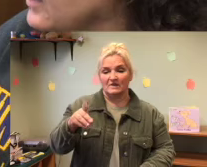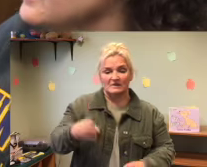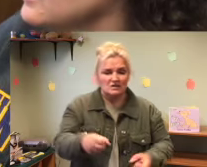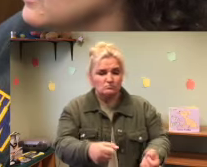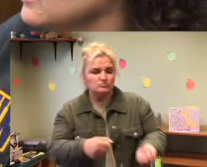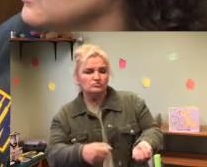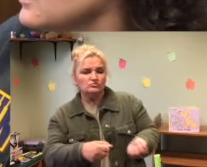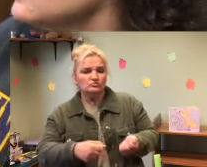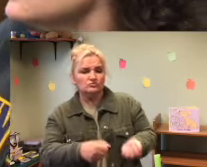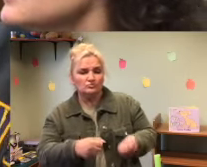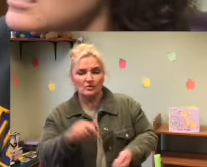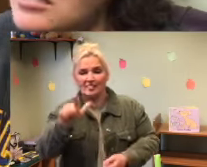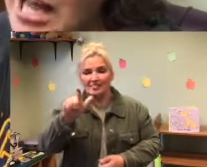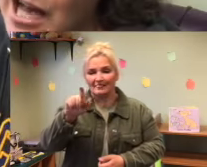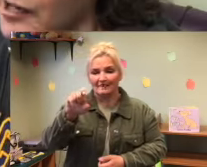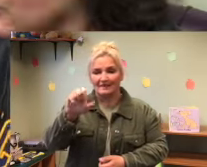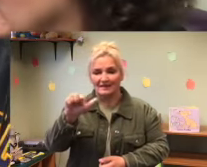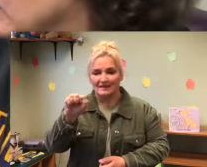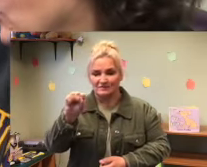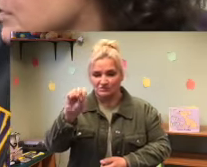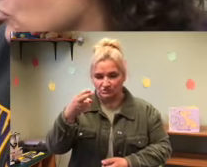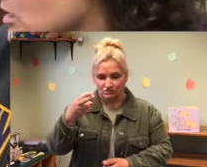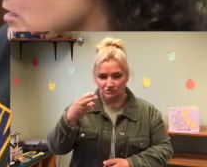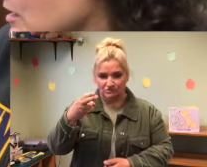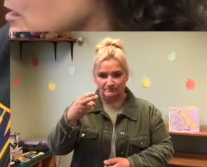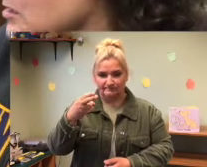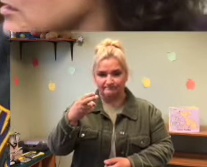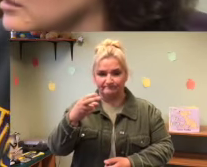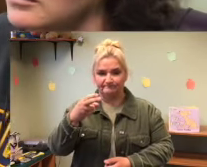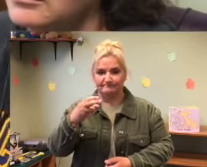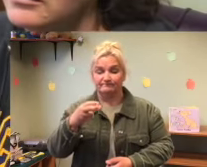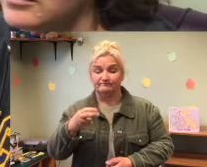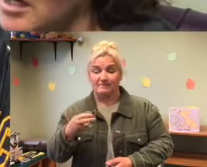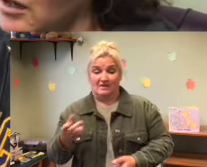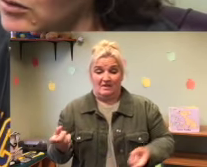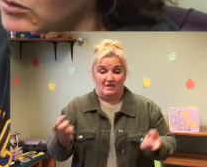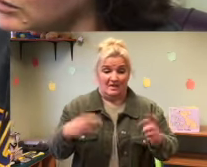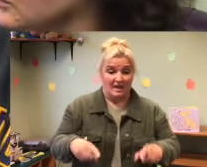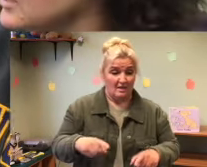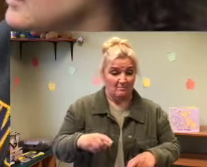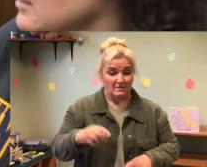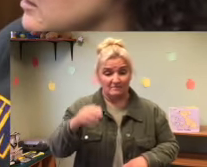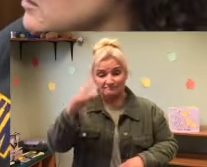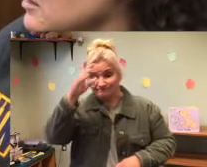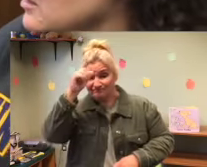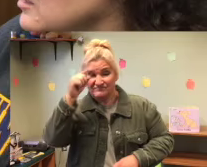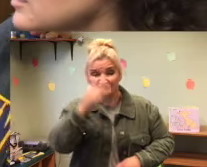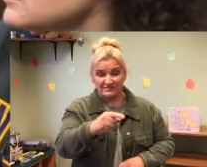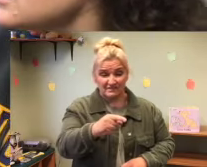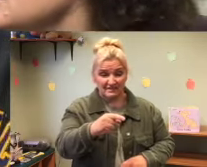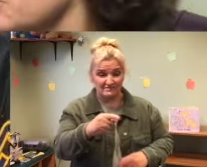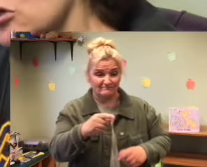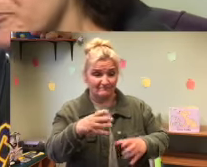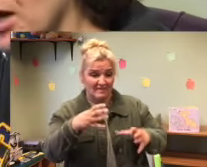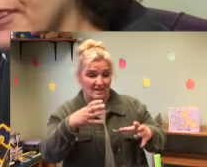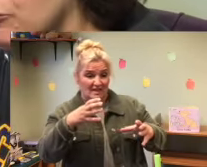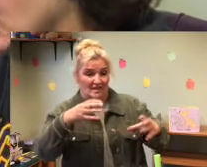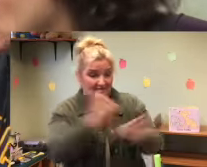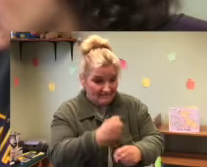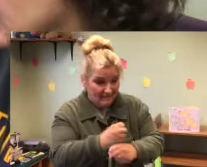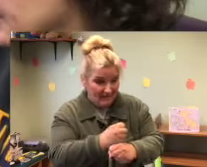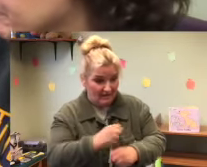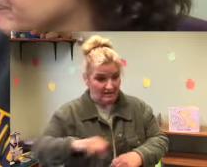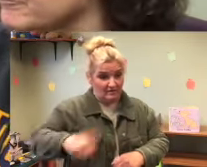No, I said. Does he attack other rhinoceroses? No, I said. Does he poop